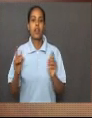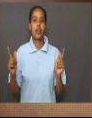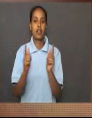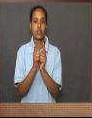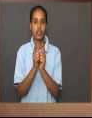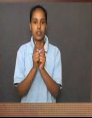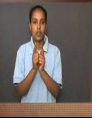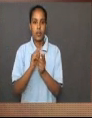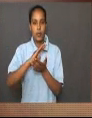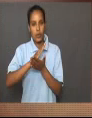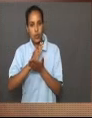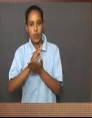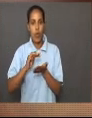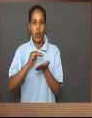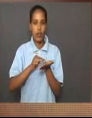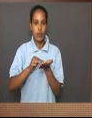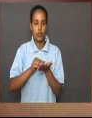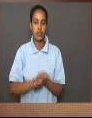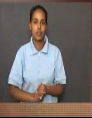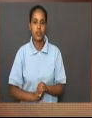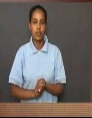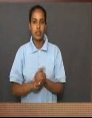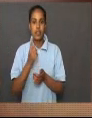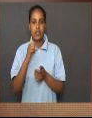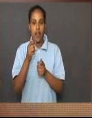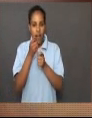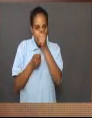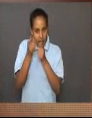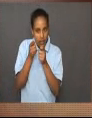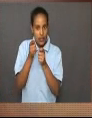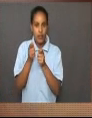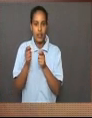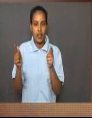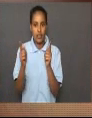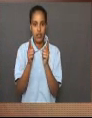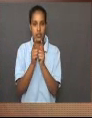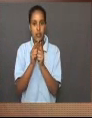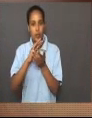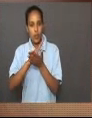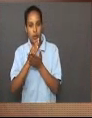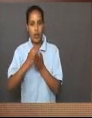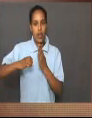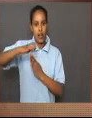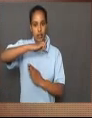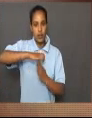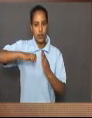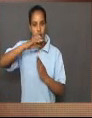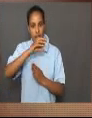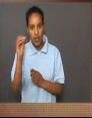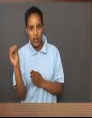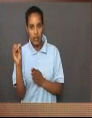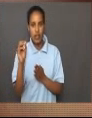interaction between molecules, the attractive interactions between electrons